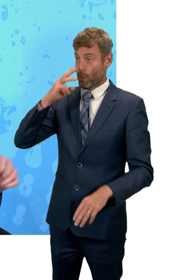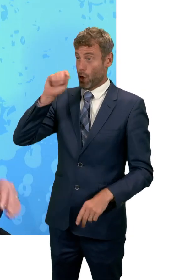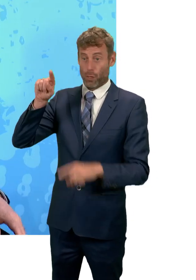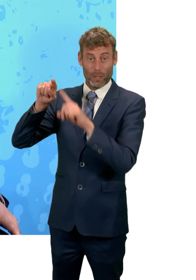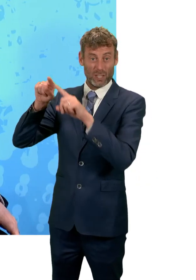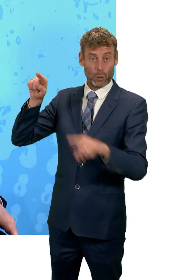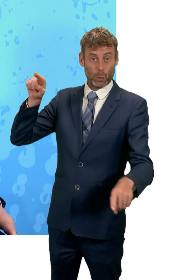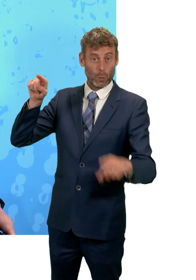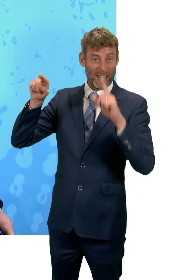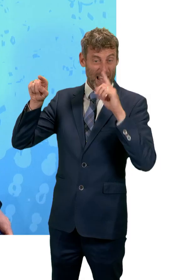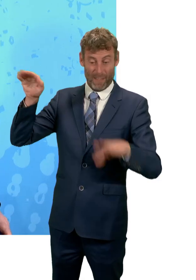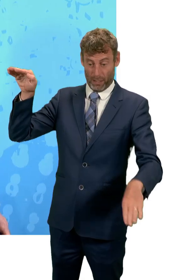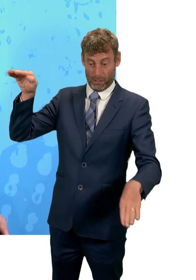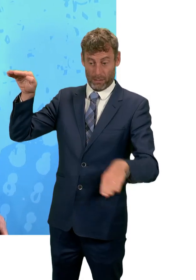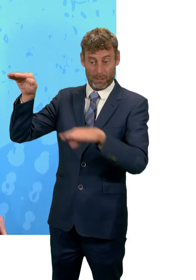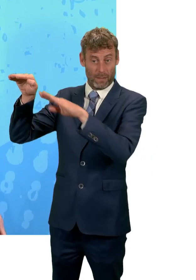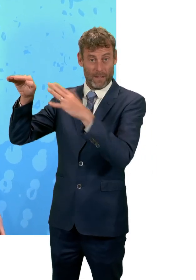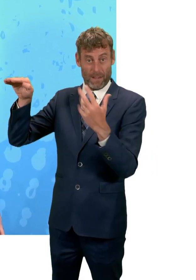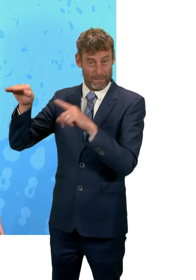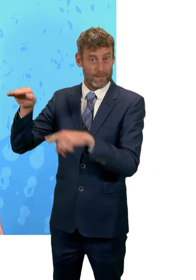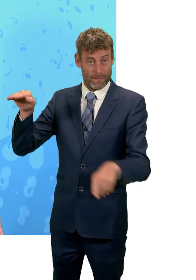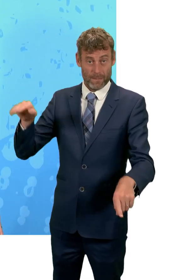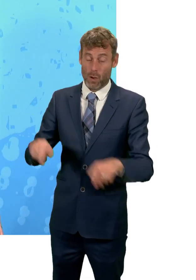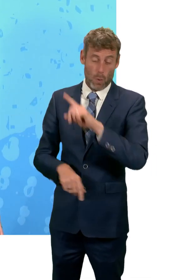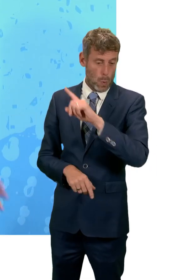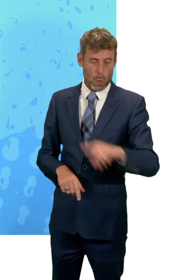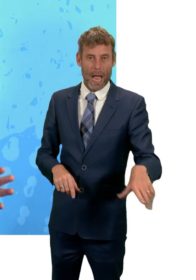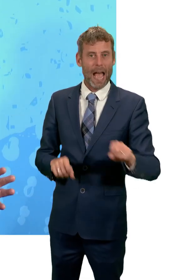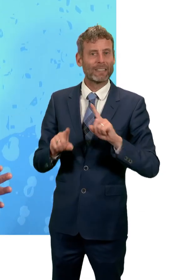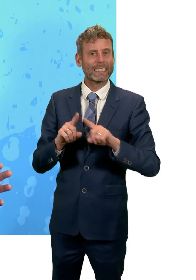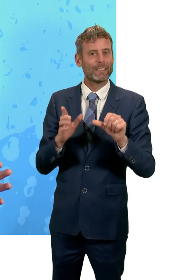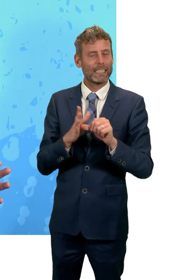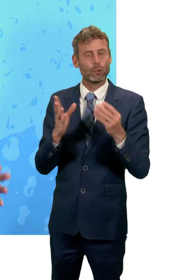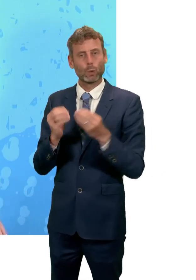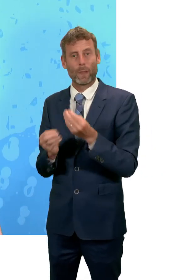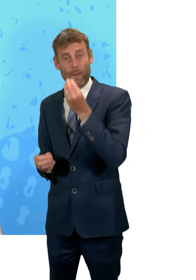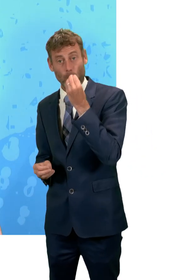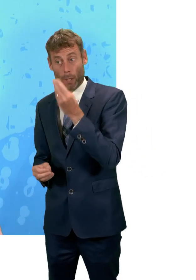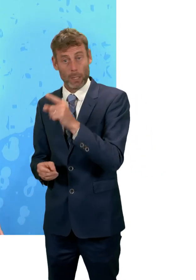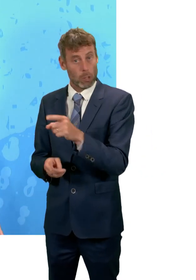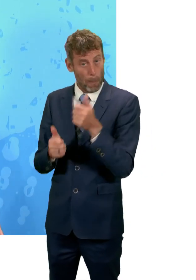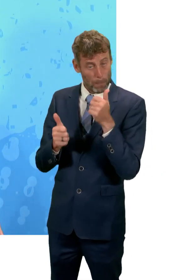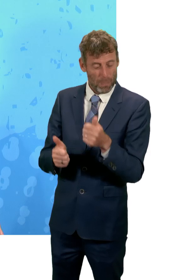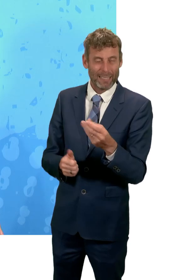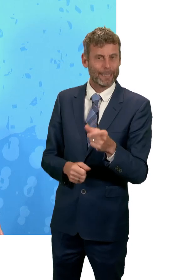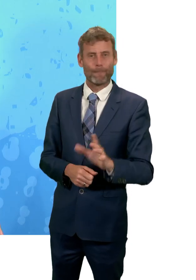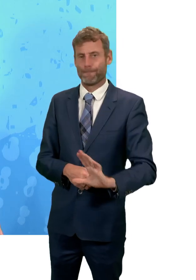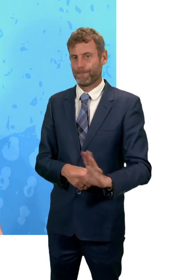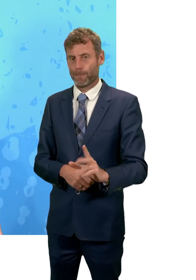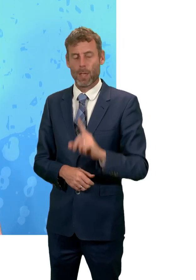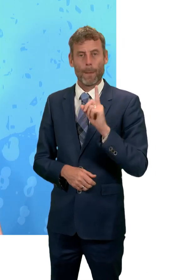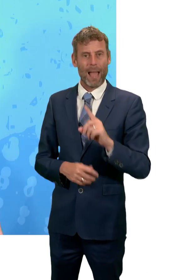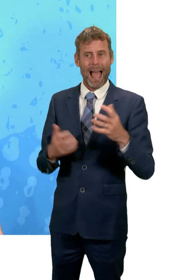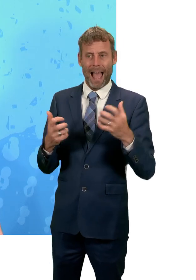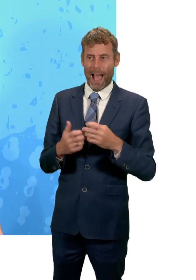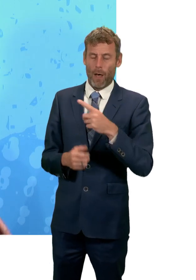11, and they all have different issues with food. Some good, some bad. And to navigate it is